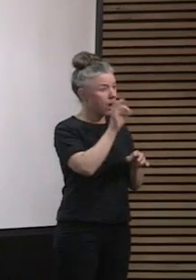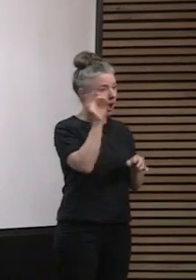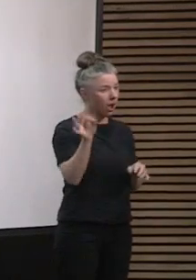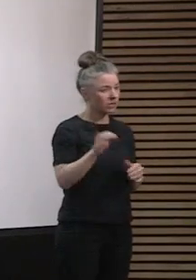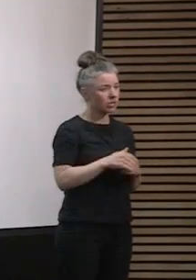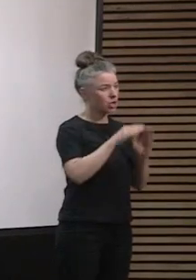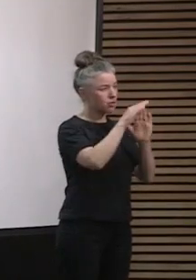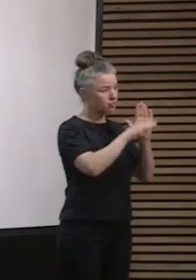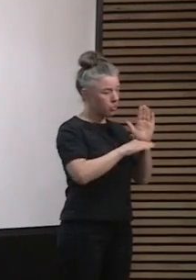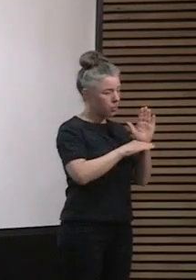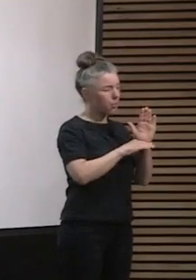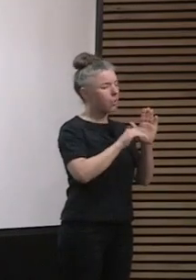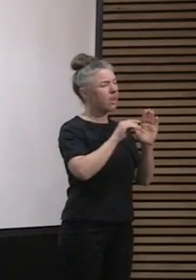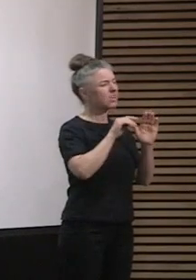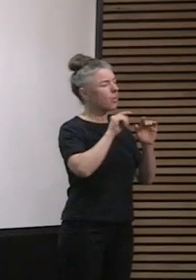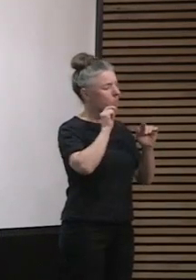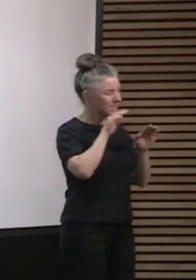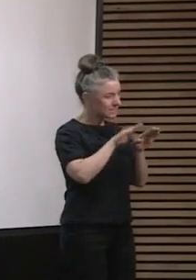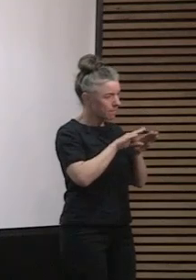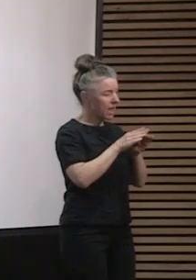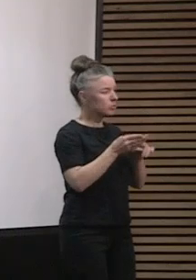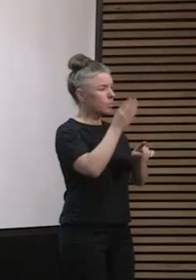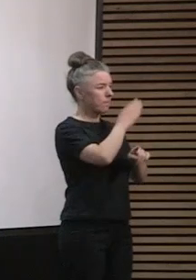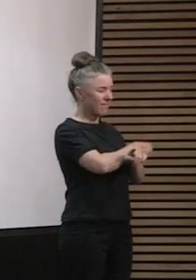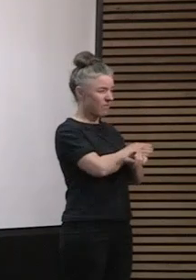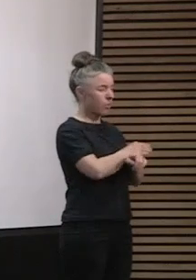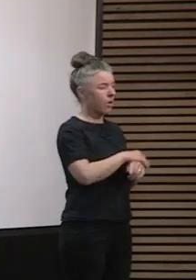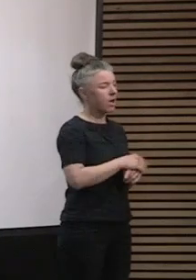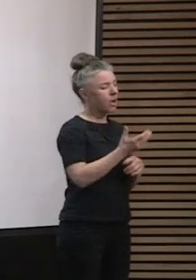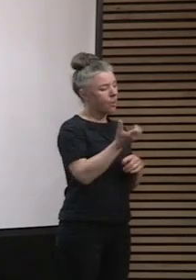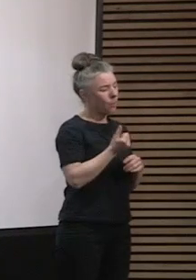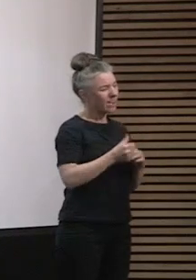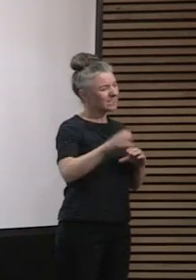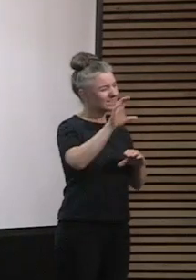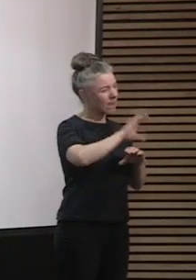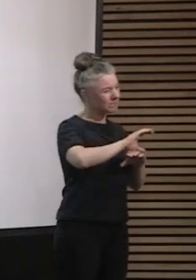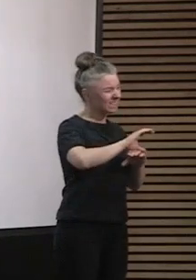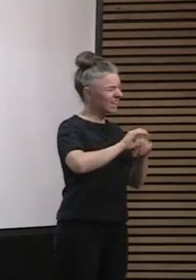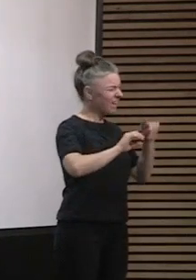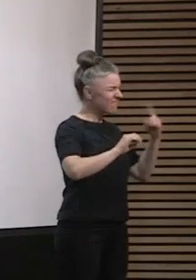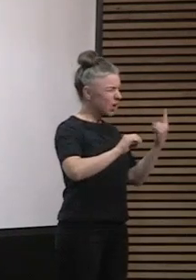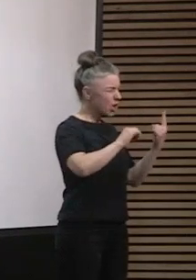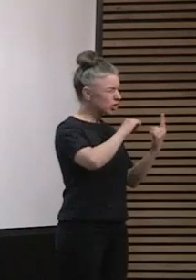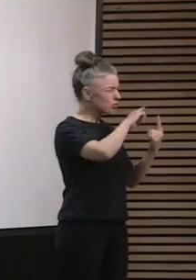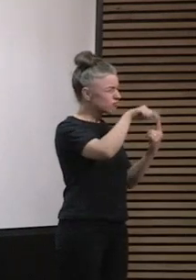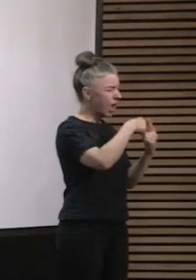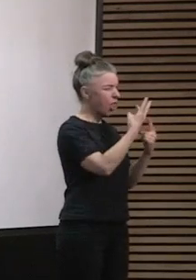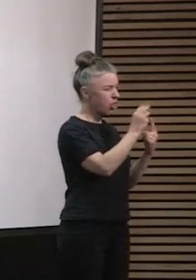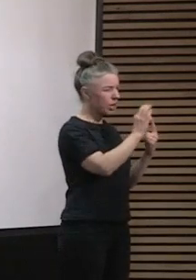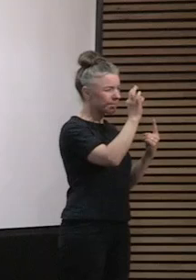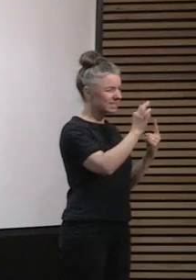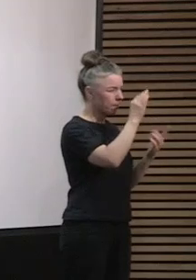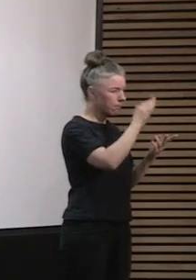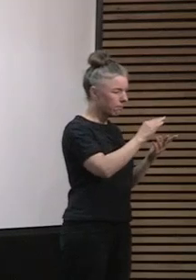You've said it's going to be similar to the past scheme. The wage subsidy in particular, there was the difference in the first round and the second round of 30 or 40%. Are you